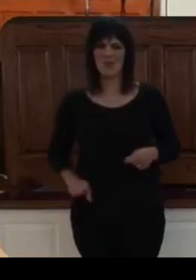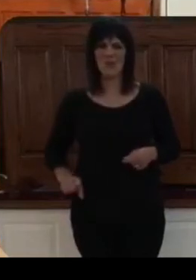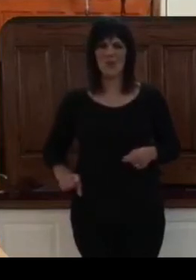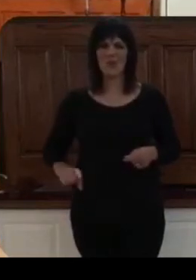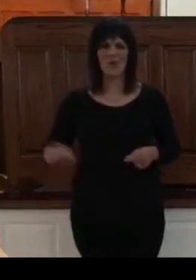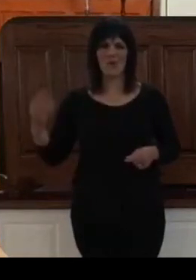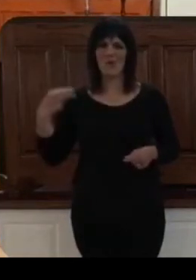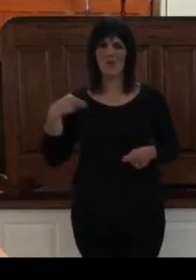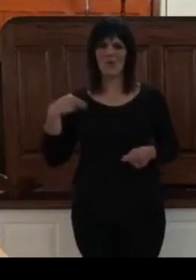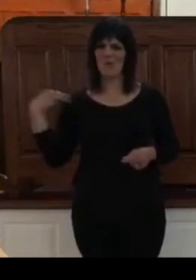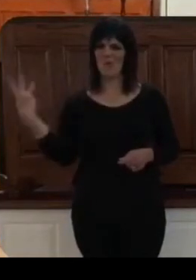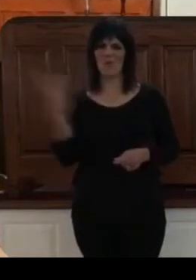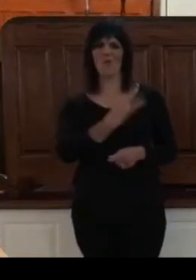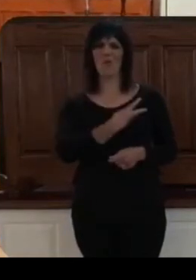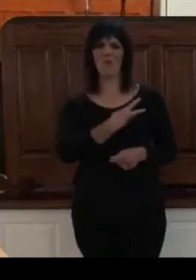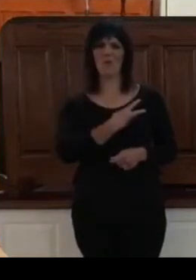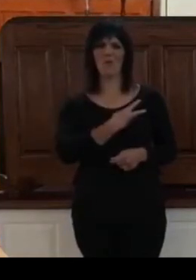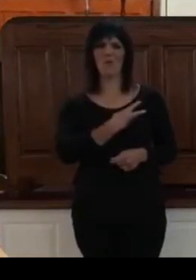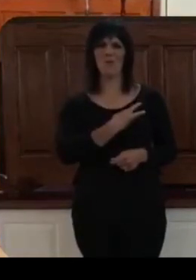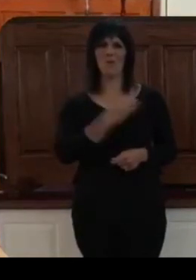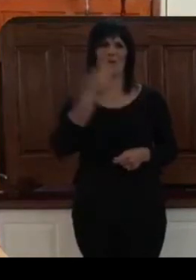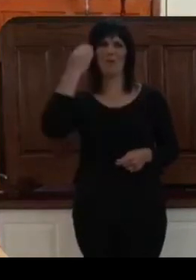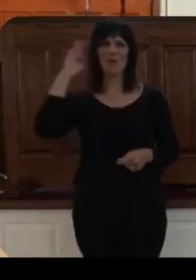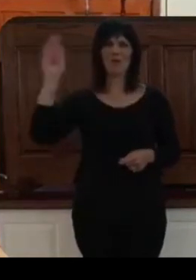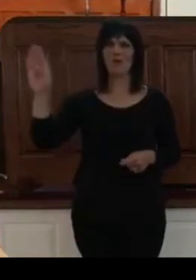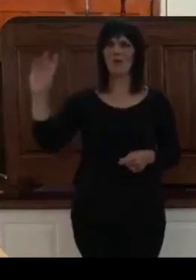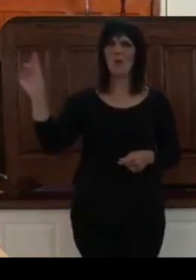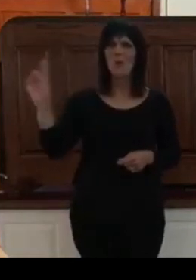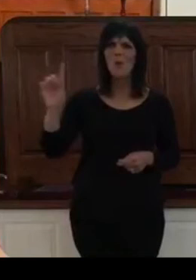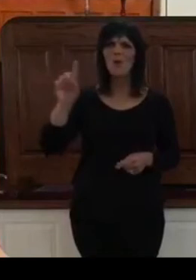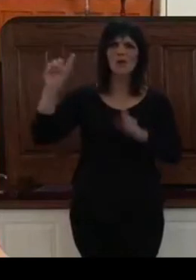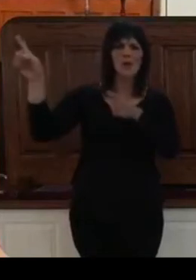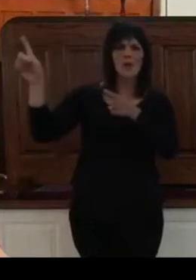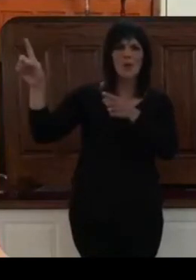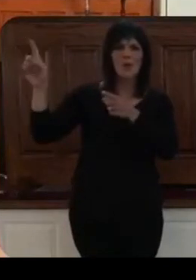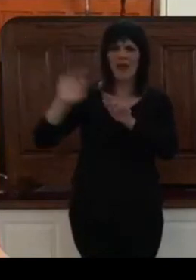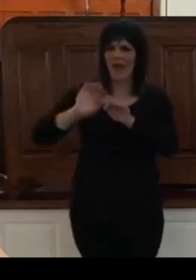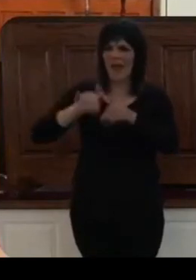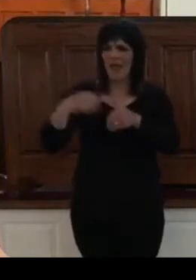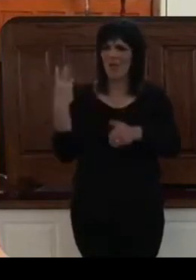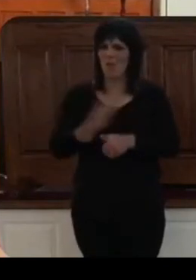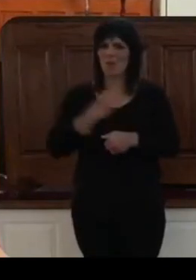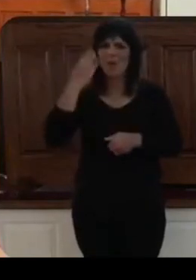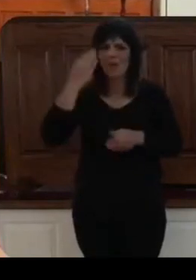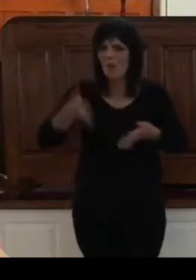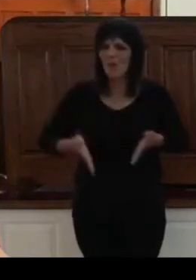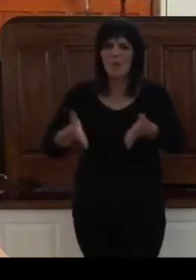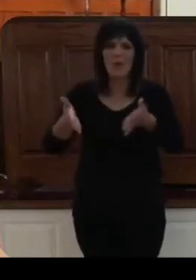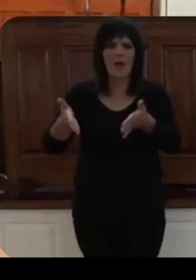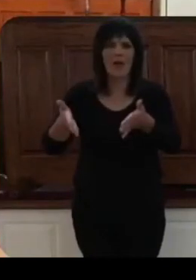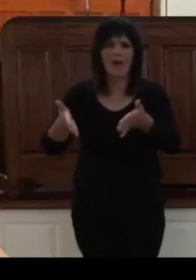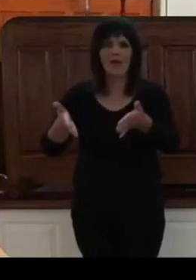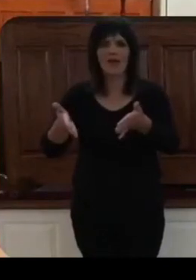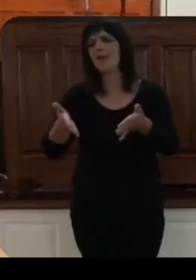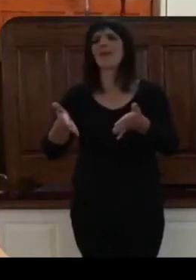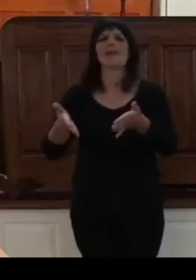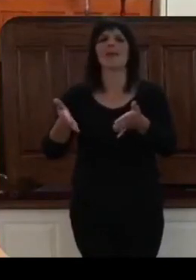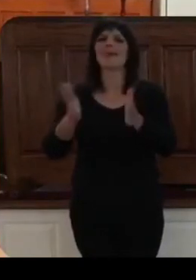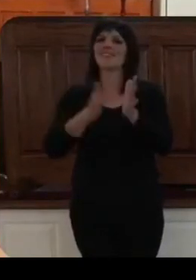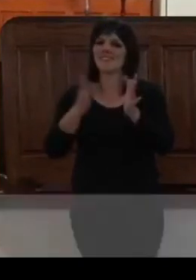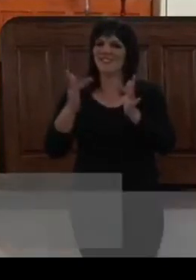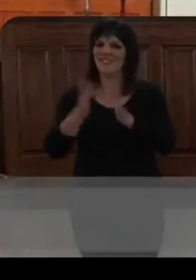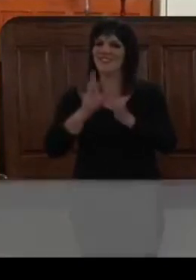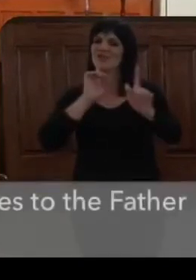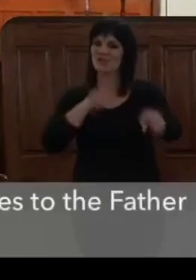me, we don't know where you're going. So how can we know the way? To that, Jesus gives this familiar